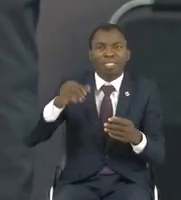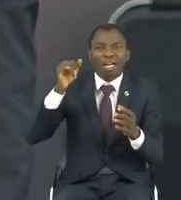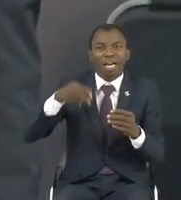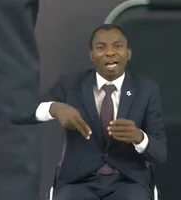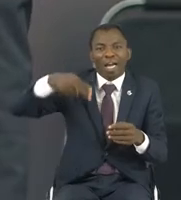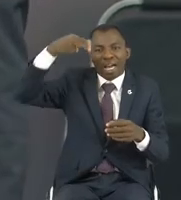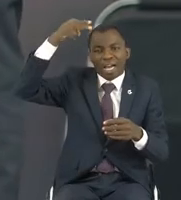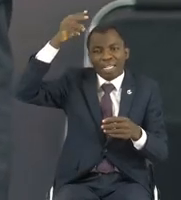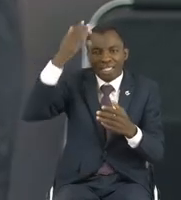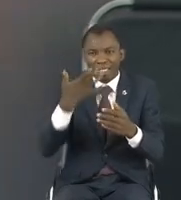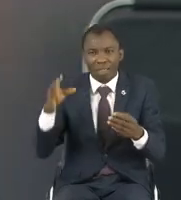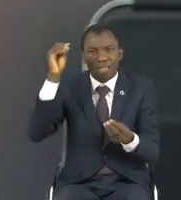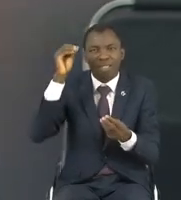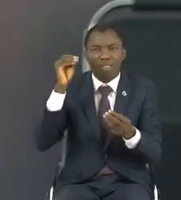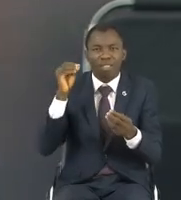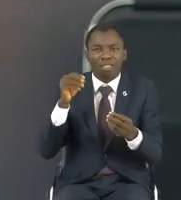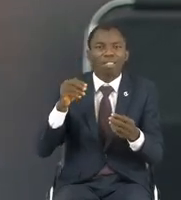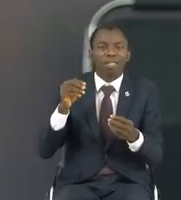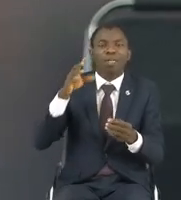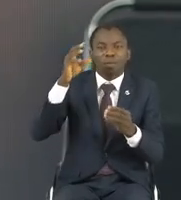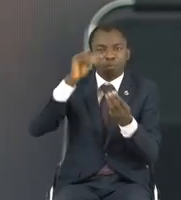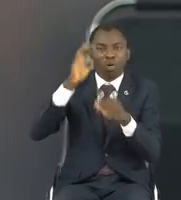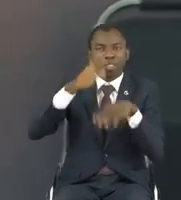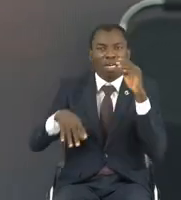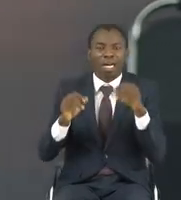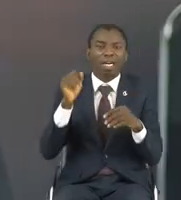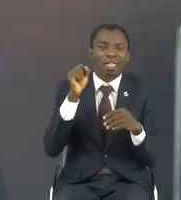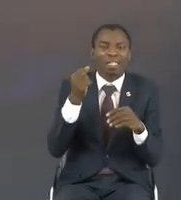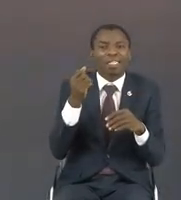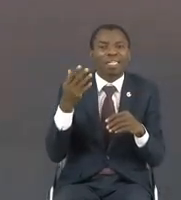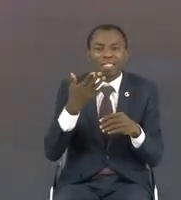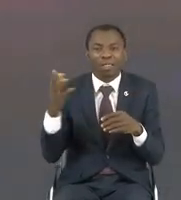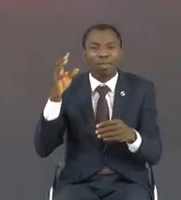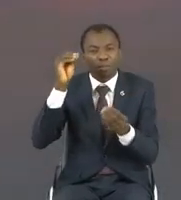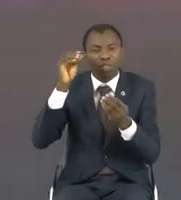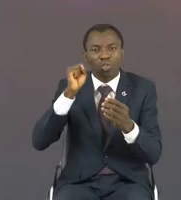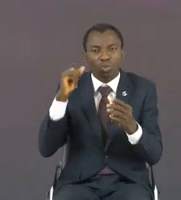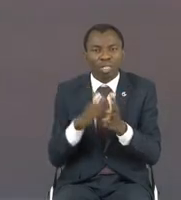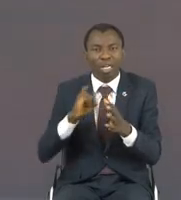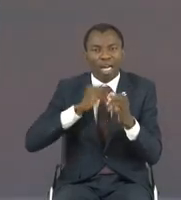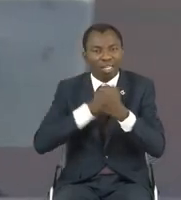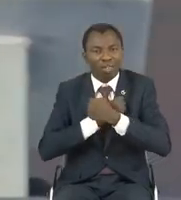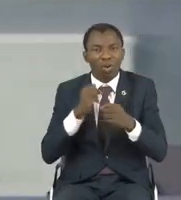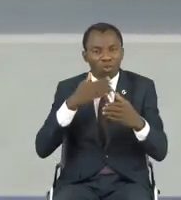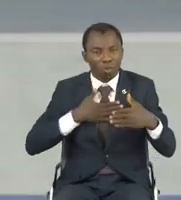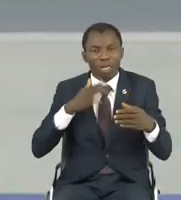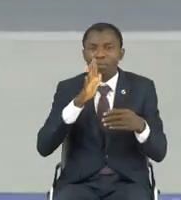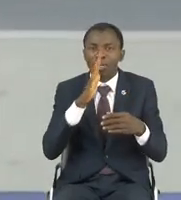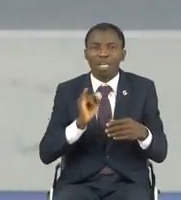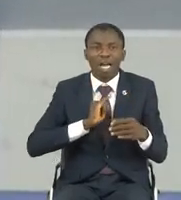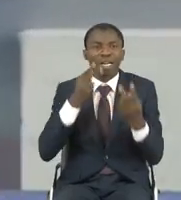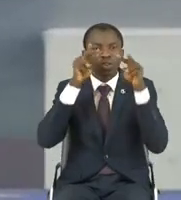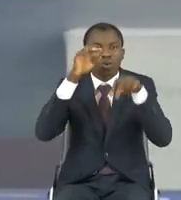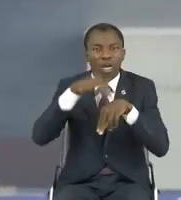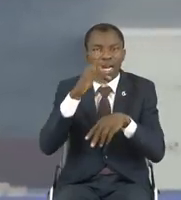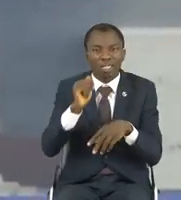father, more than my mother. I loved my mother. I used to look at her and look at the